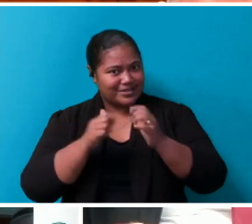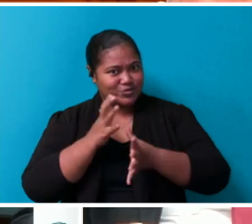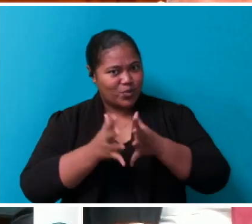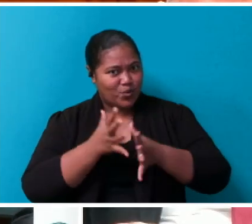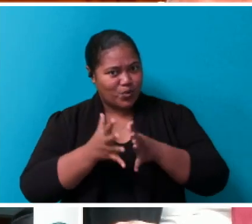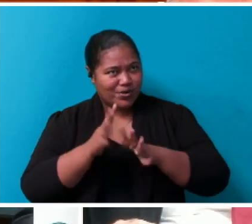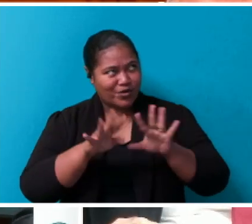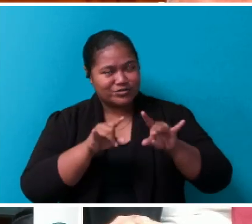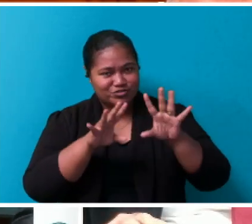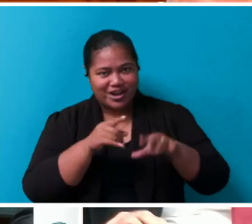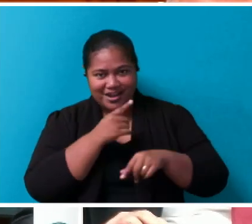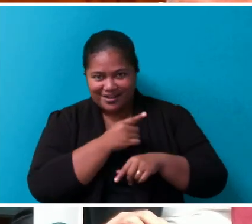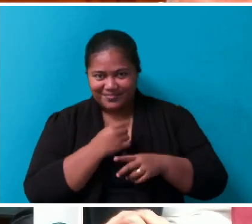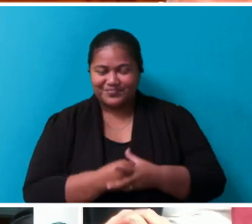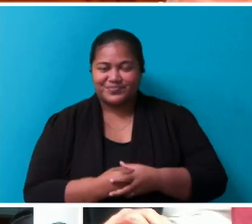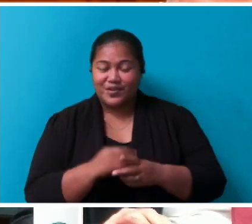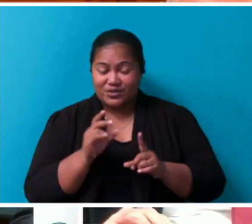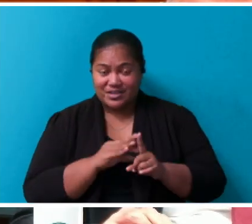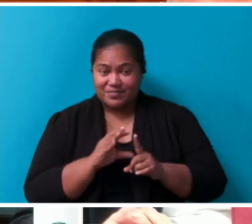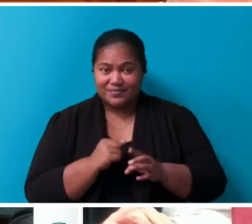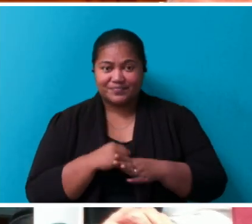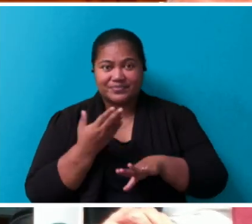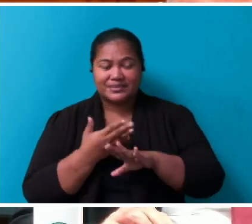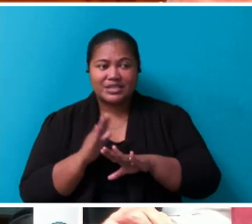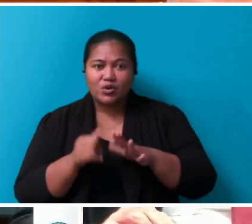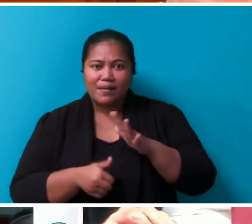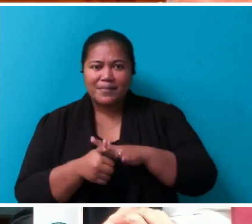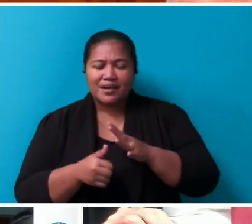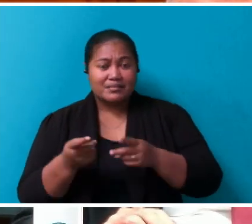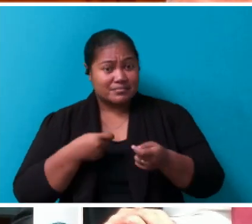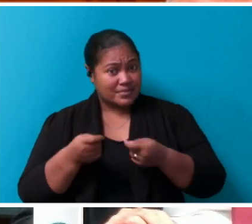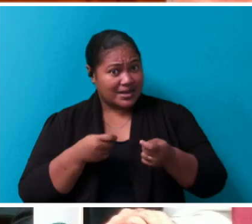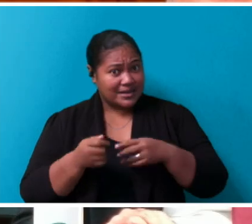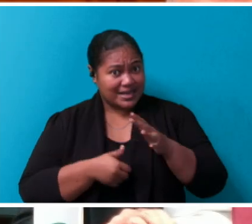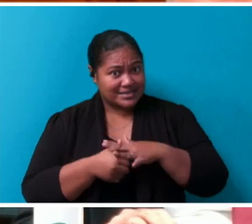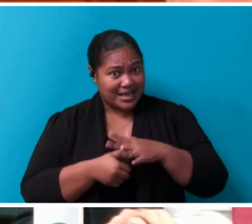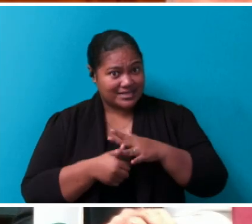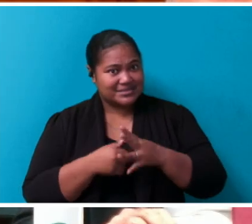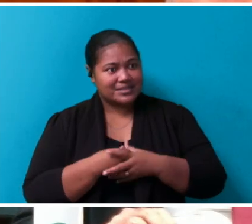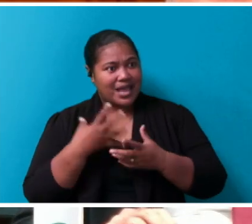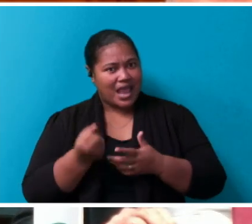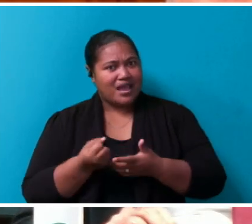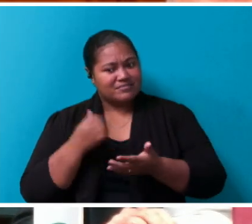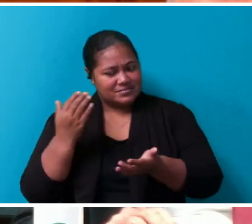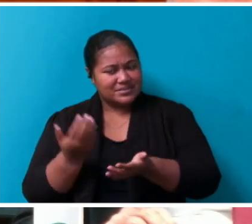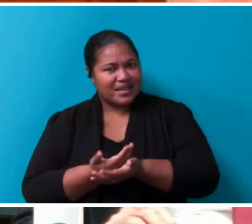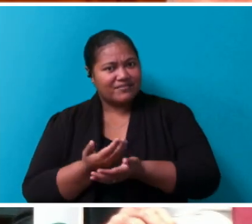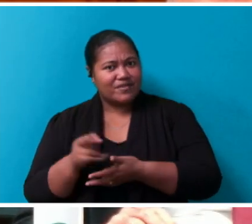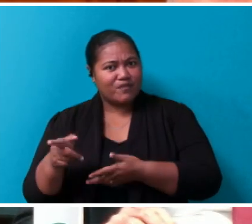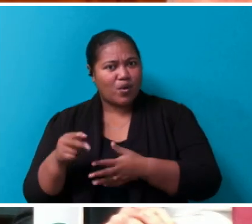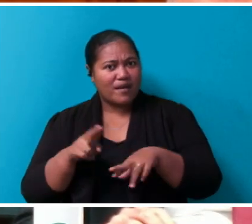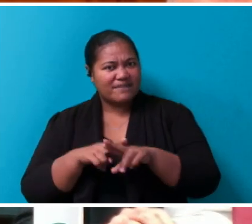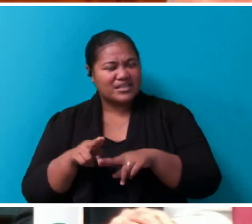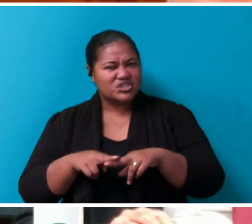market. For instance, new market access and distributor deals have been secured for Fiji products such as